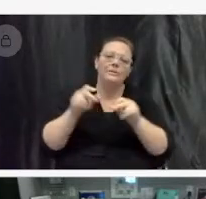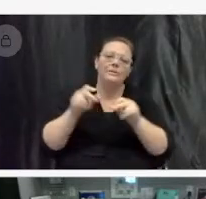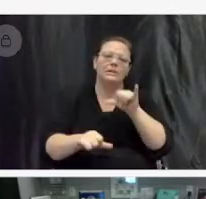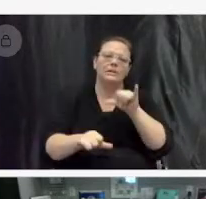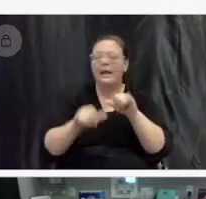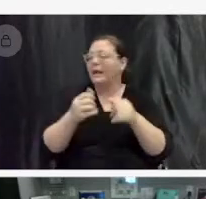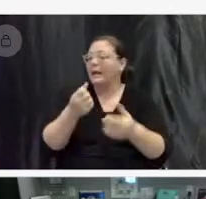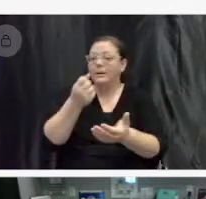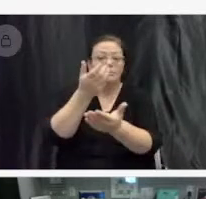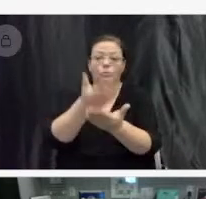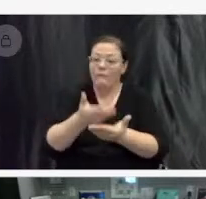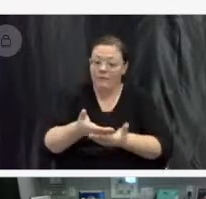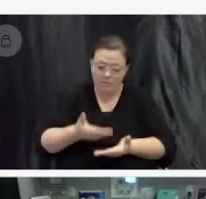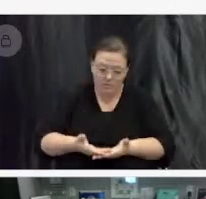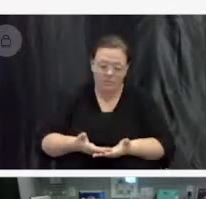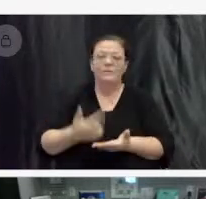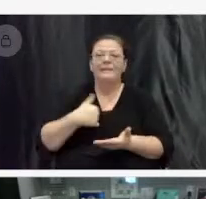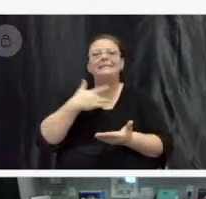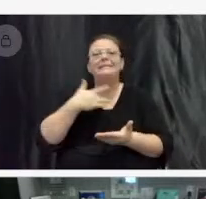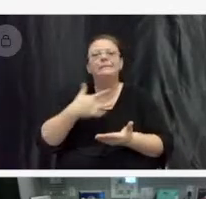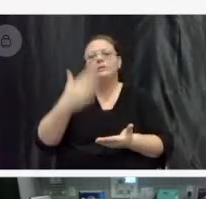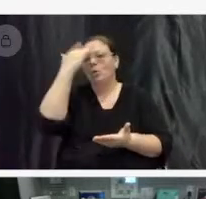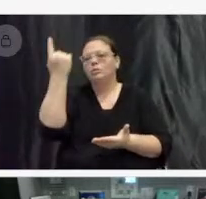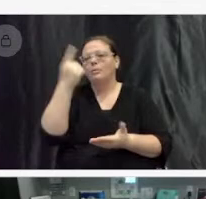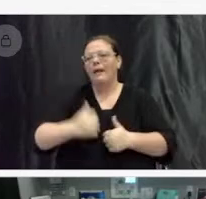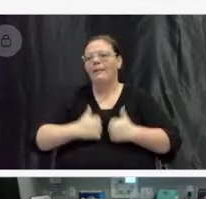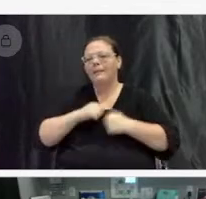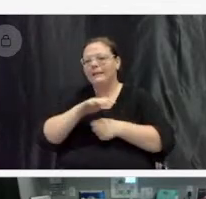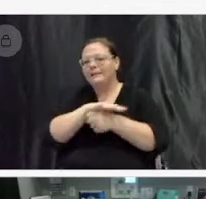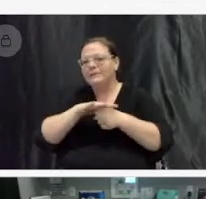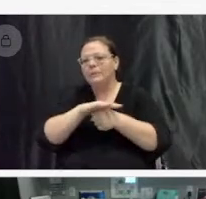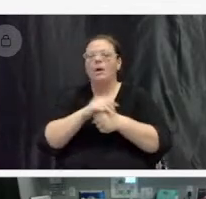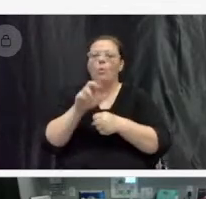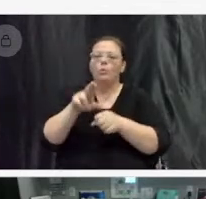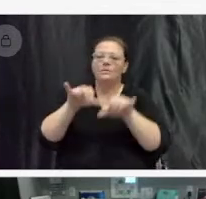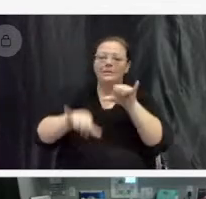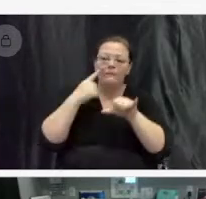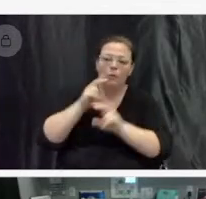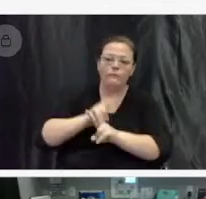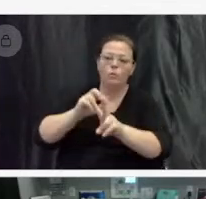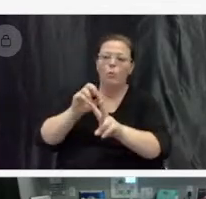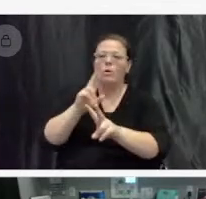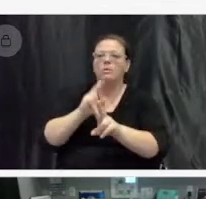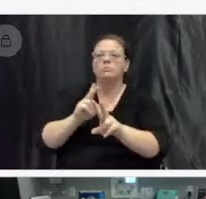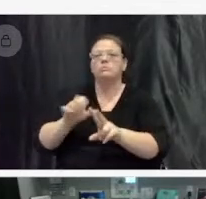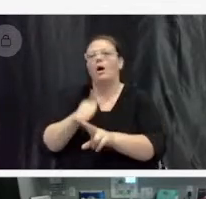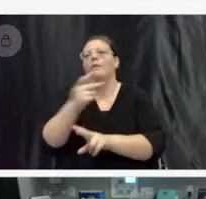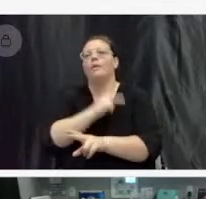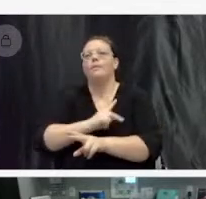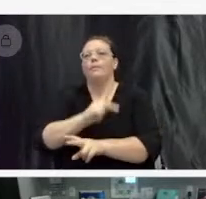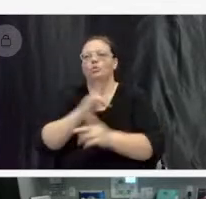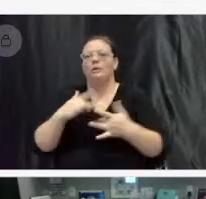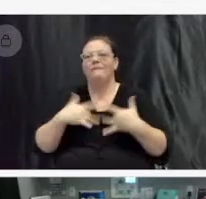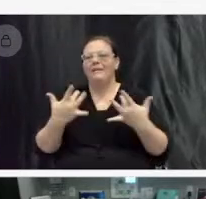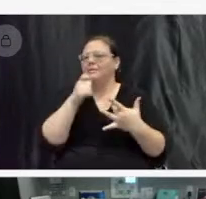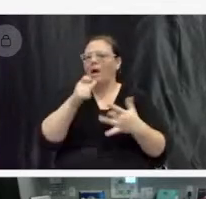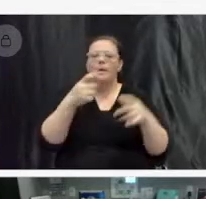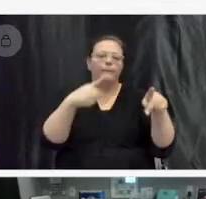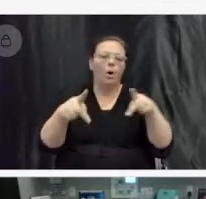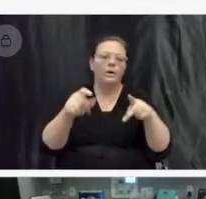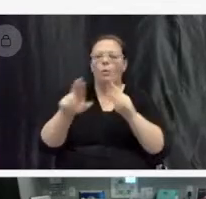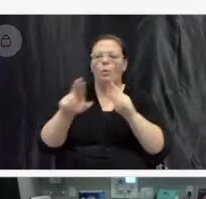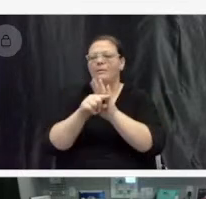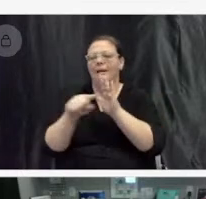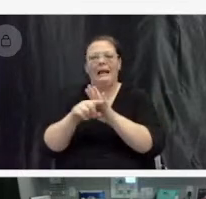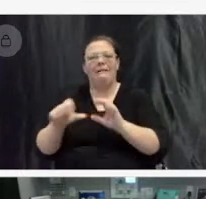they typically know somebody who lives nearby or are staying for a funeral or other personal event, not for parties or anything negative. If